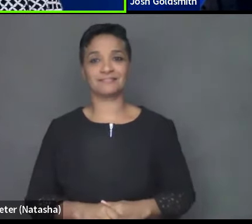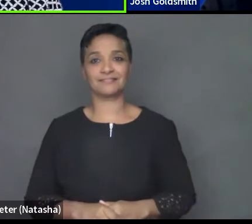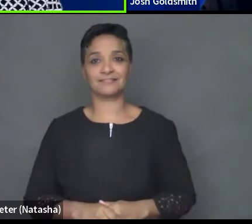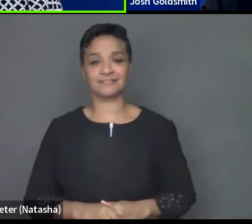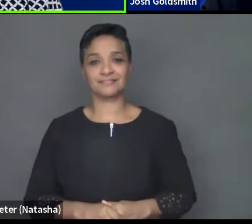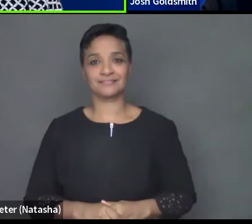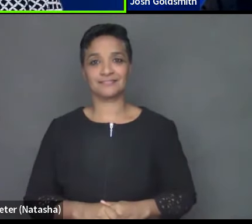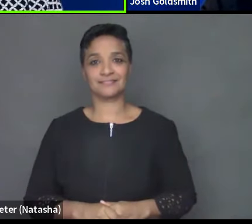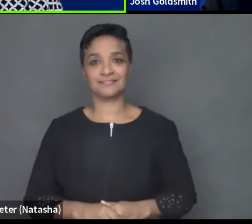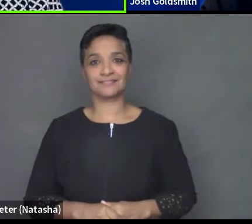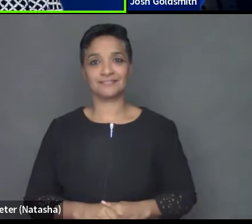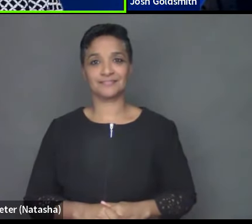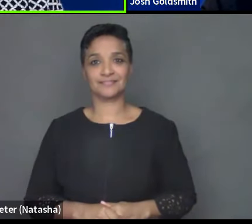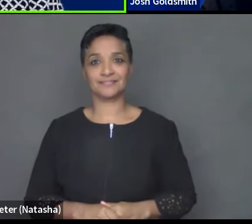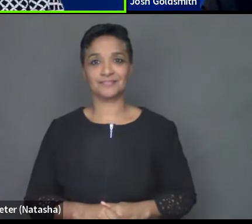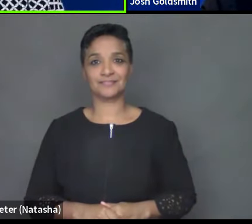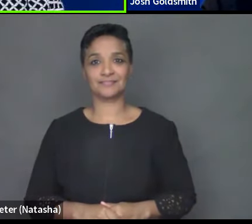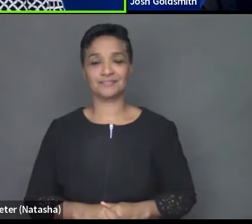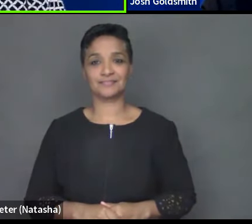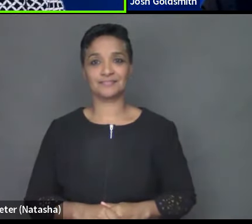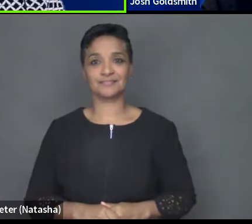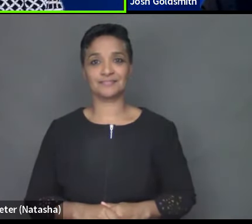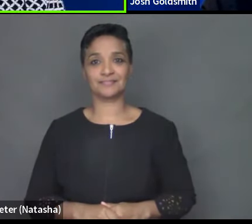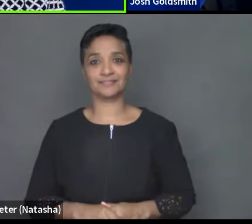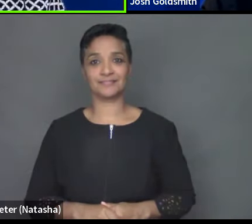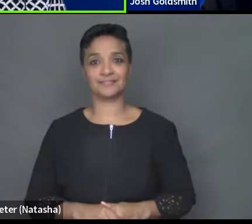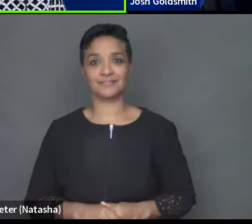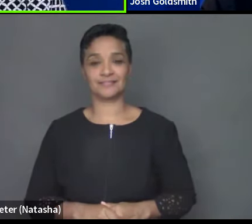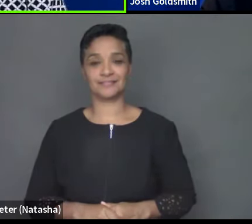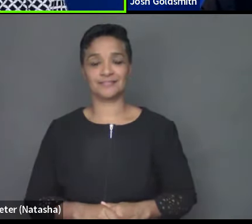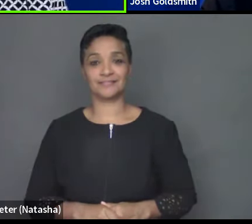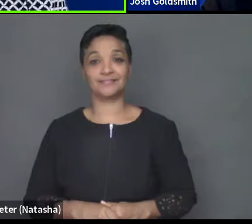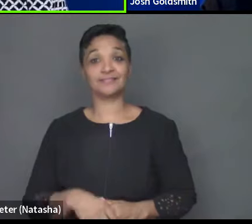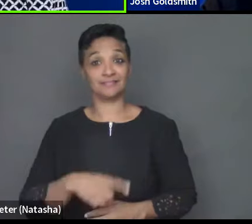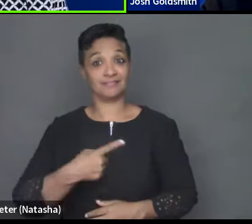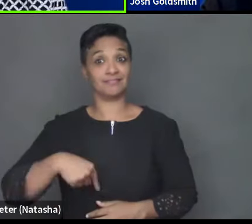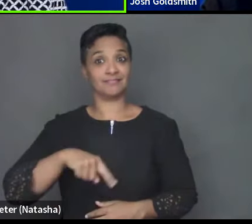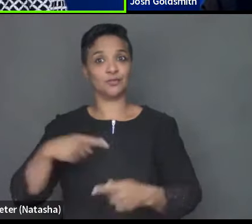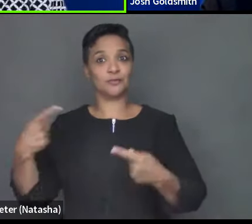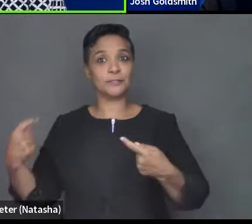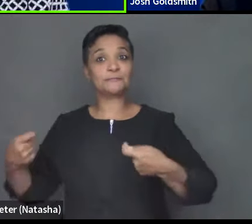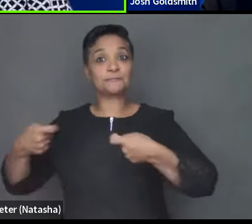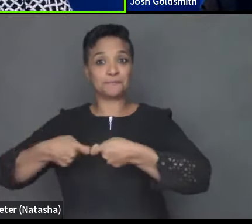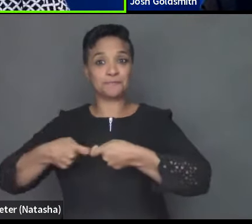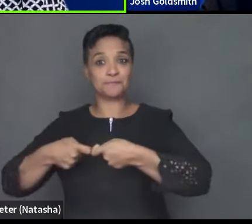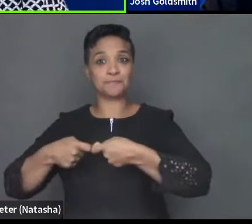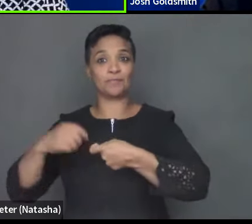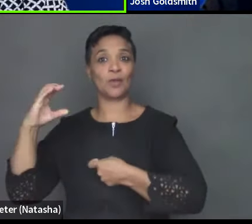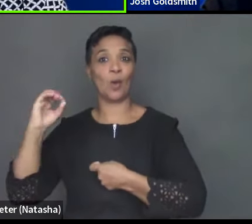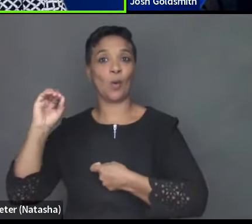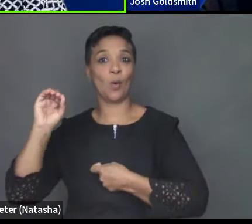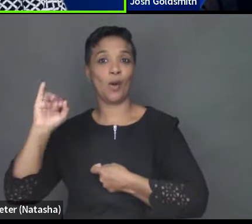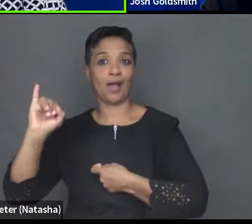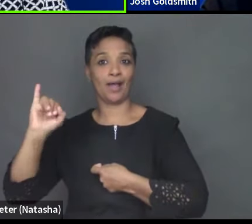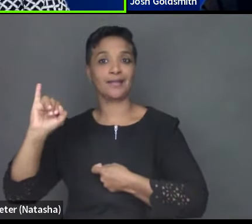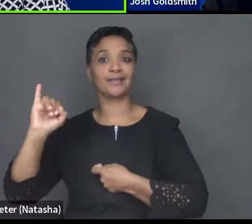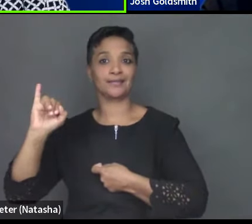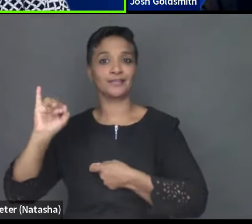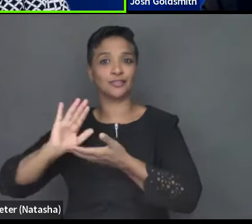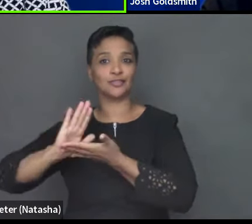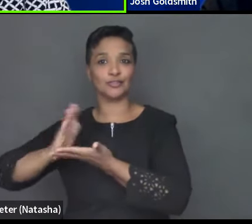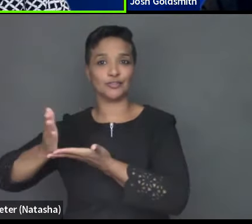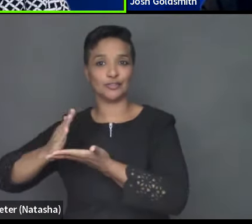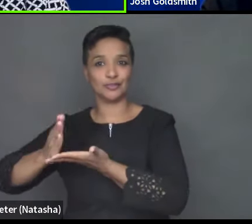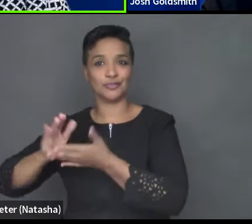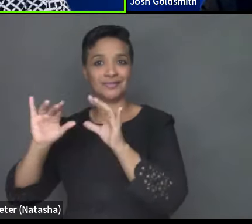to tell you that we are being sponsored by Overseas Interpreting. And we want to thank our interpreters,